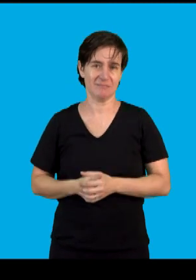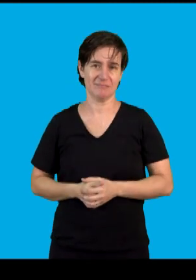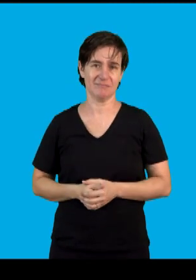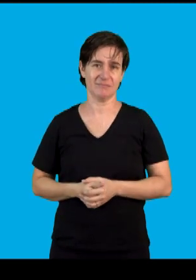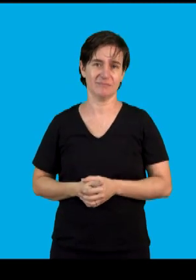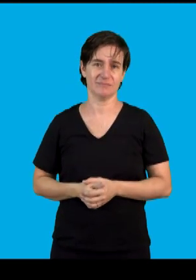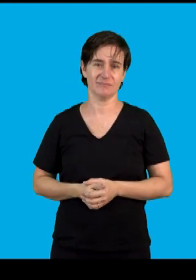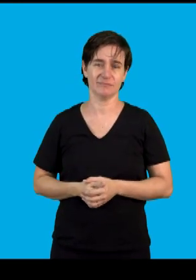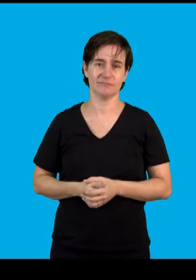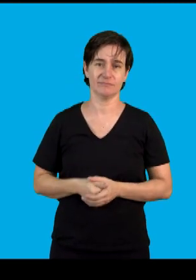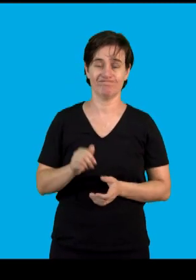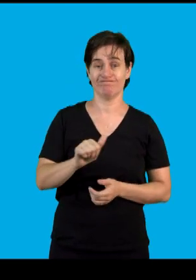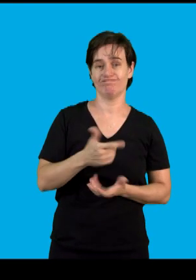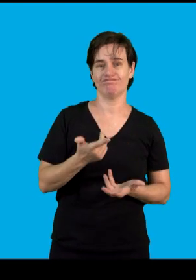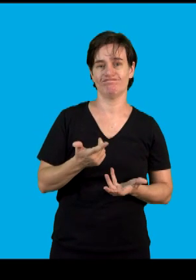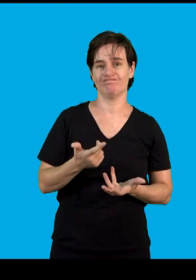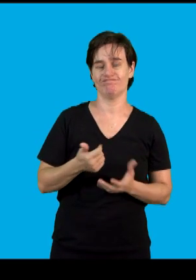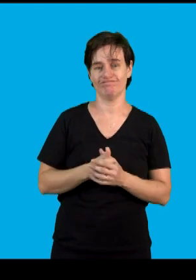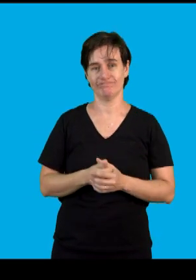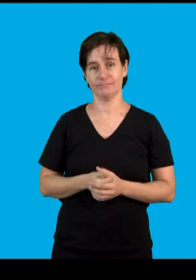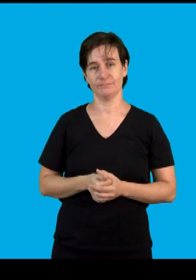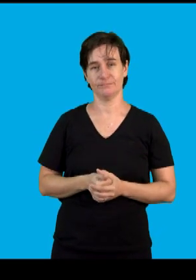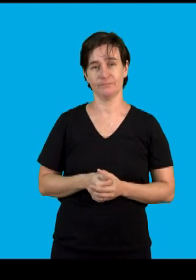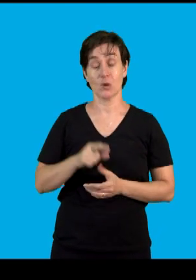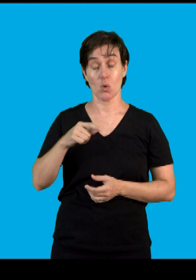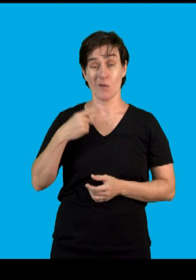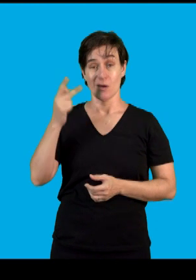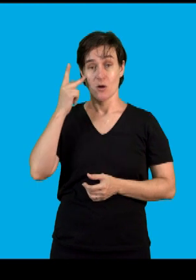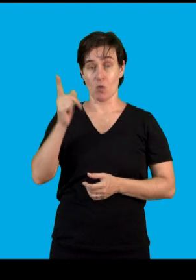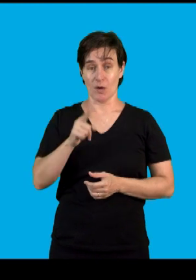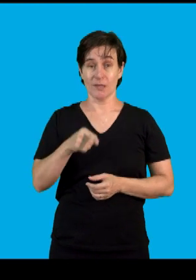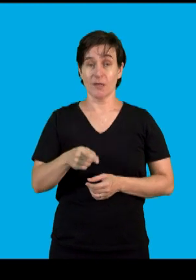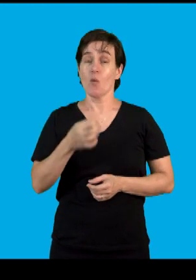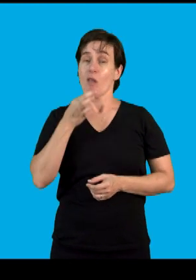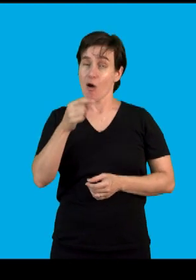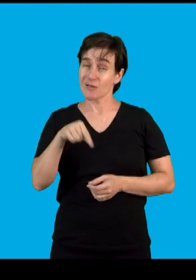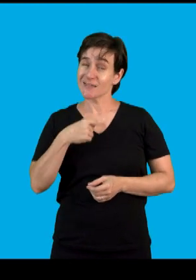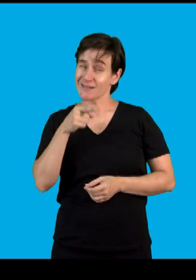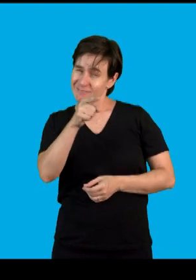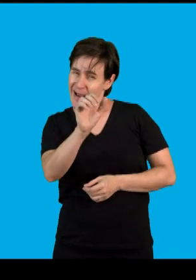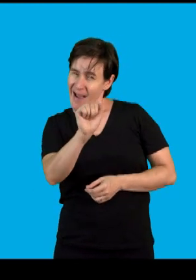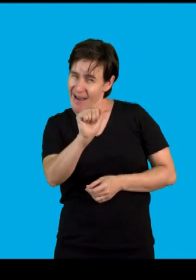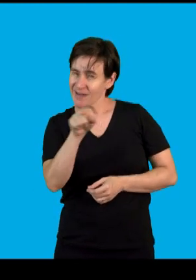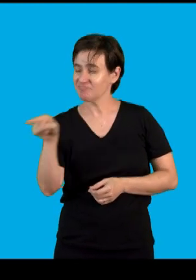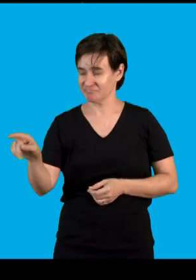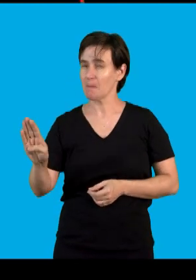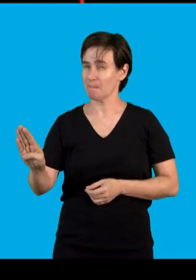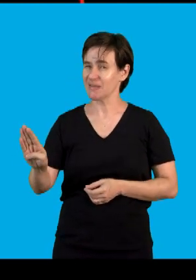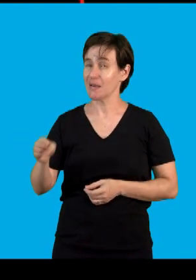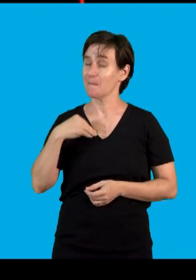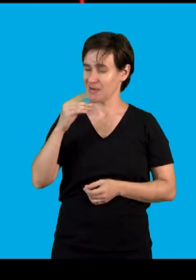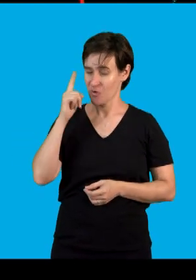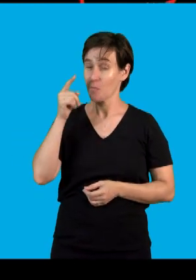paid. Then, if I make space there, we know that they're going to ask us something about